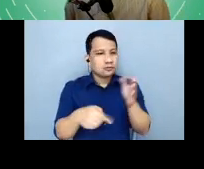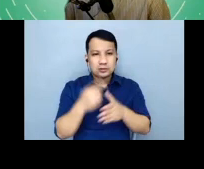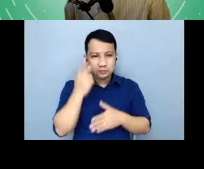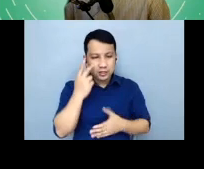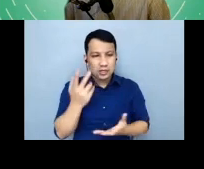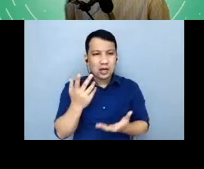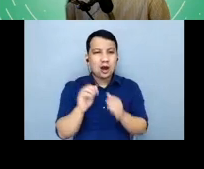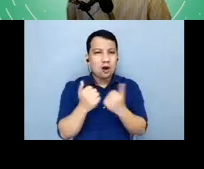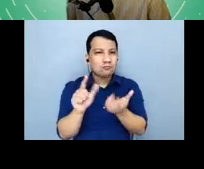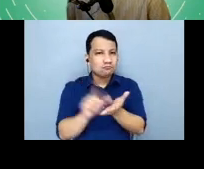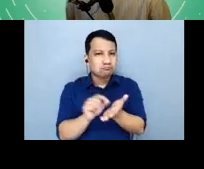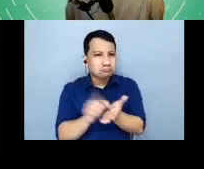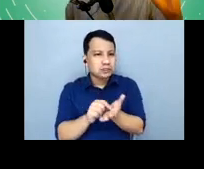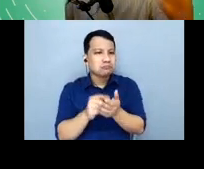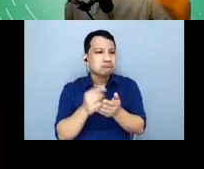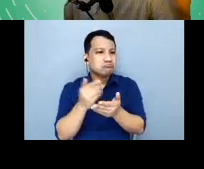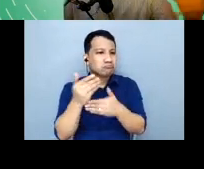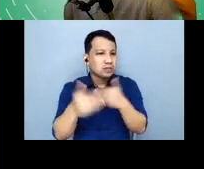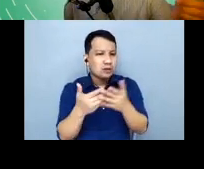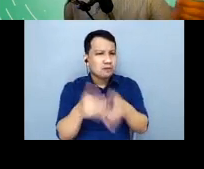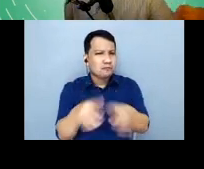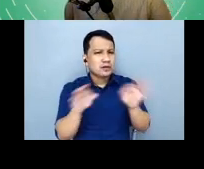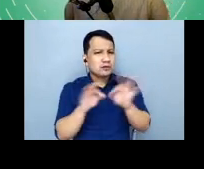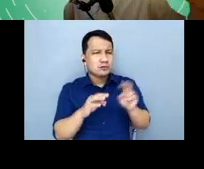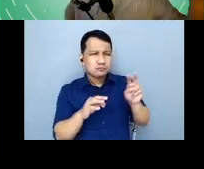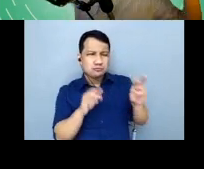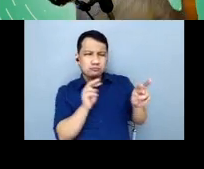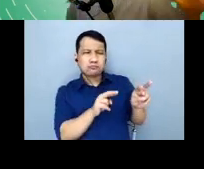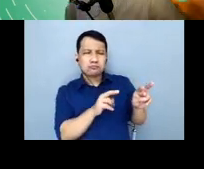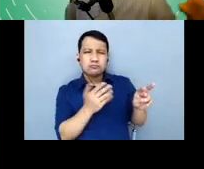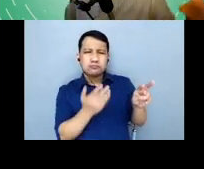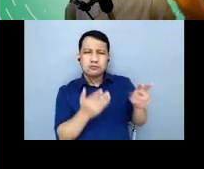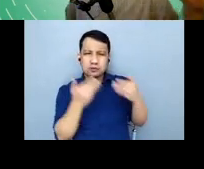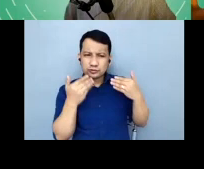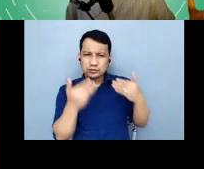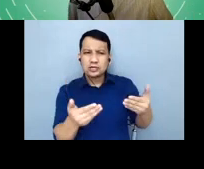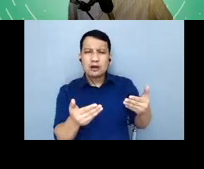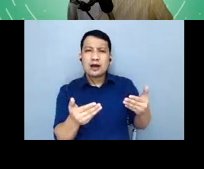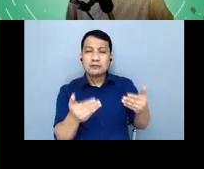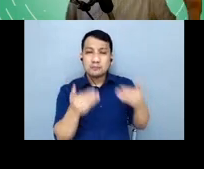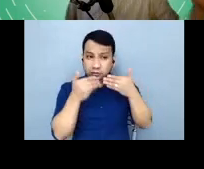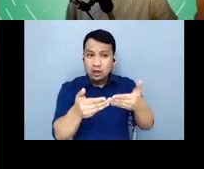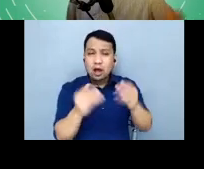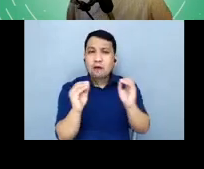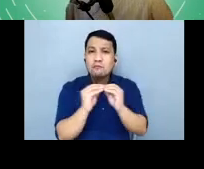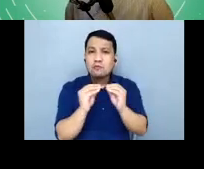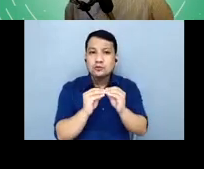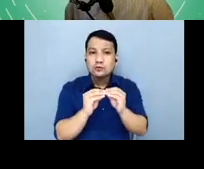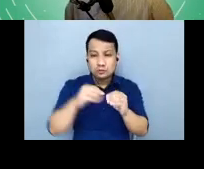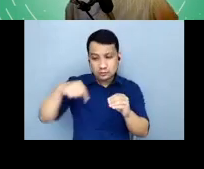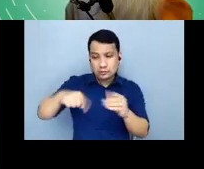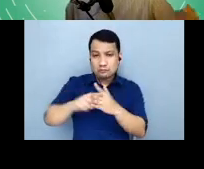to print packaging. But it's an important way of seeing that sustainability has to be approached from an end-to-end